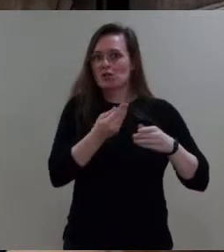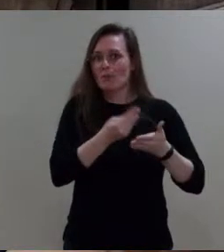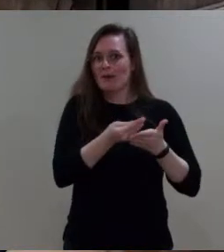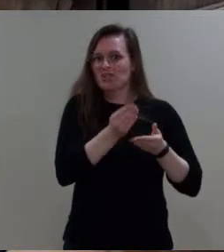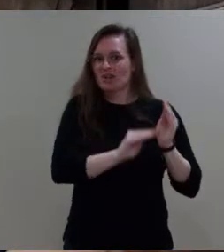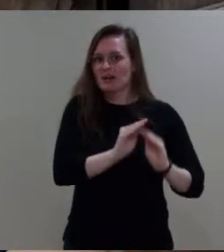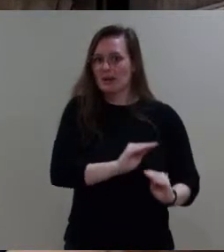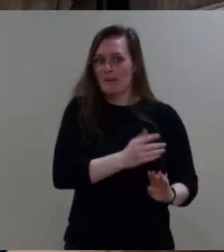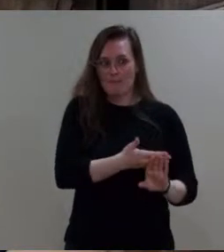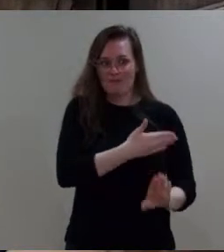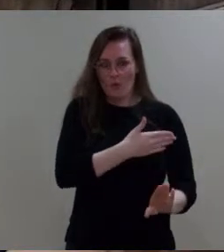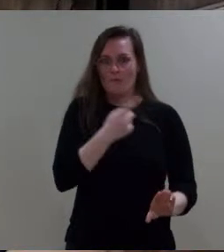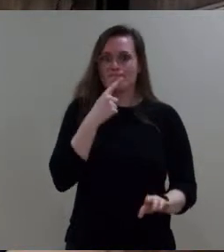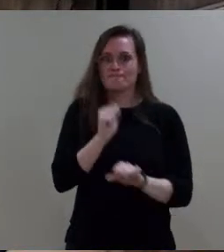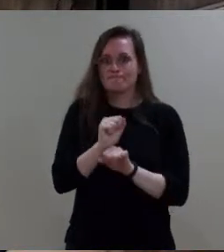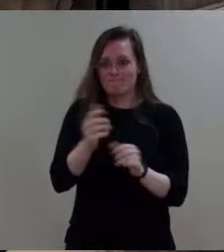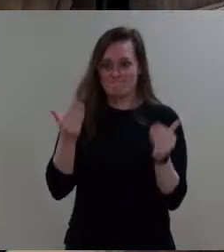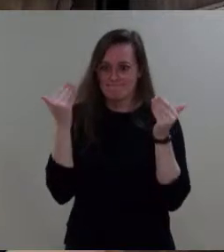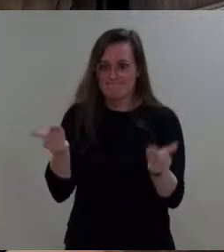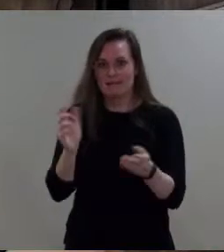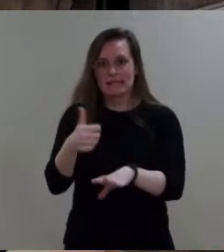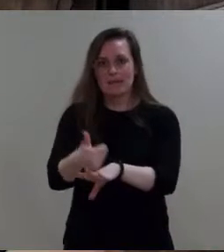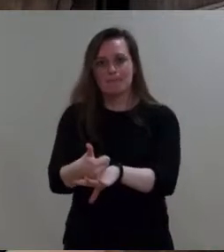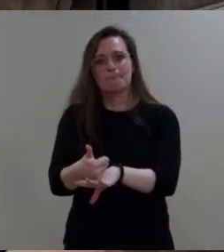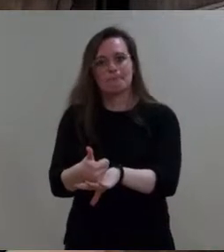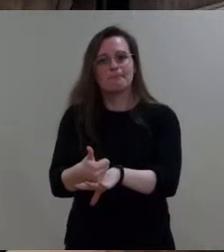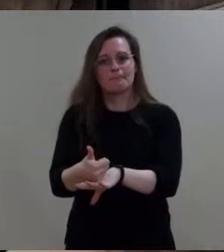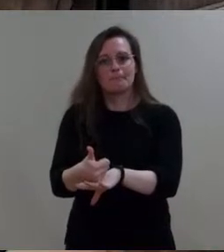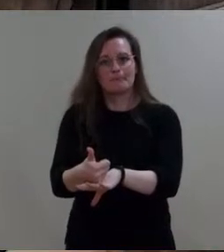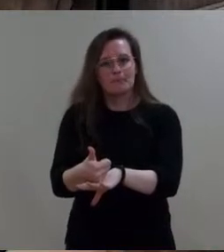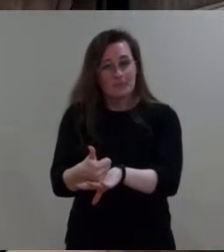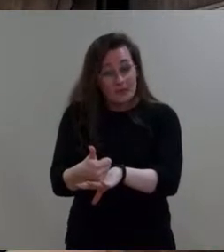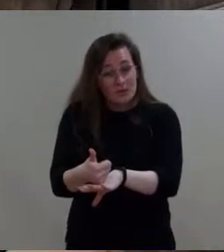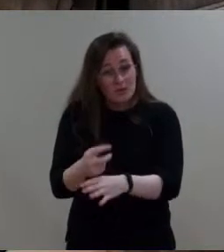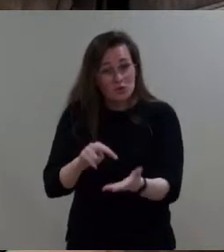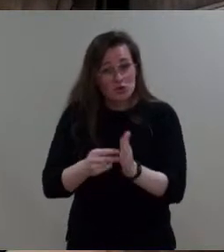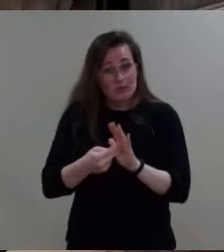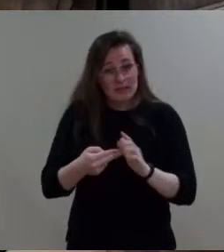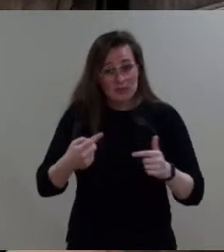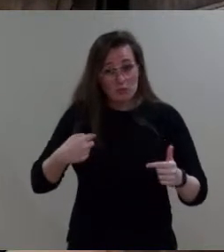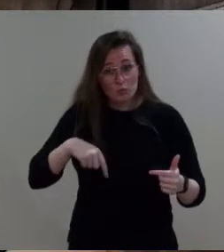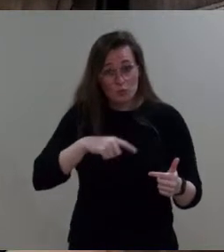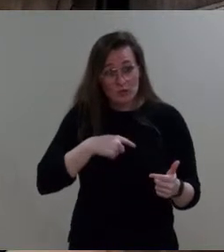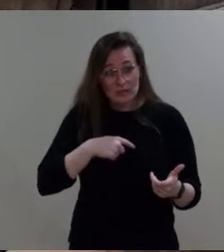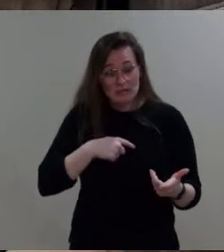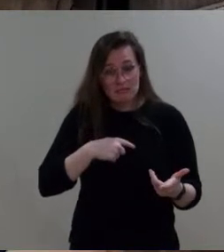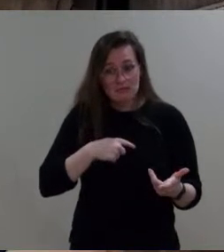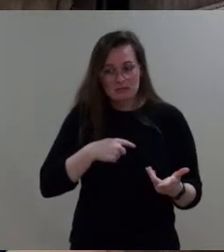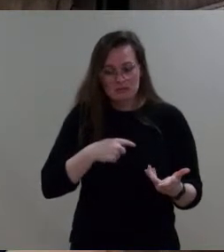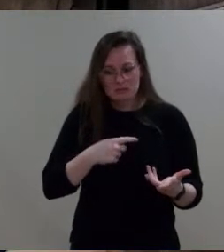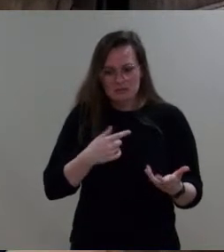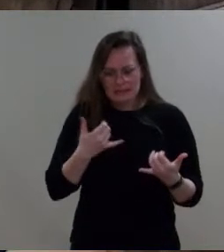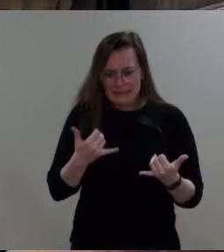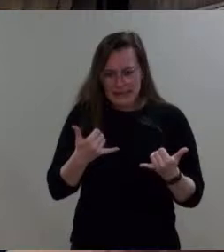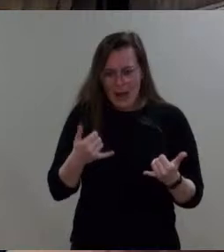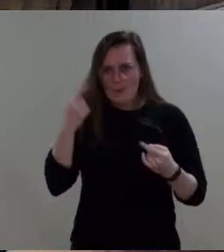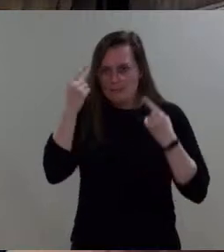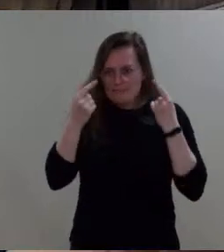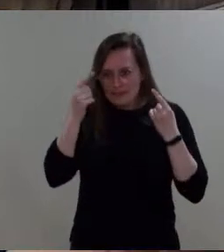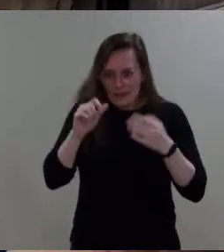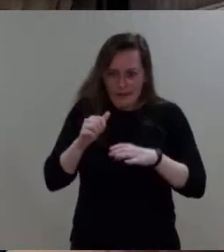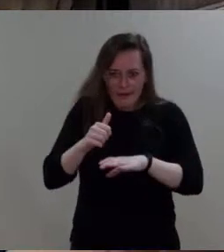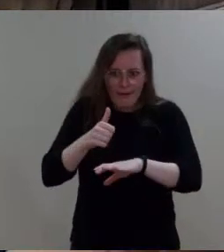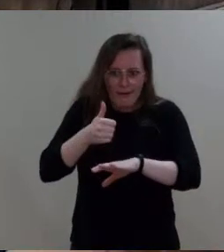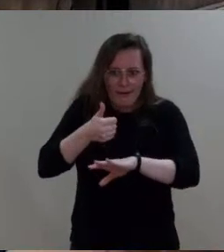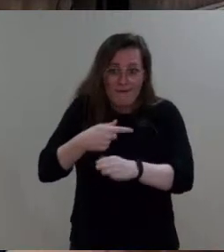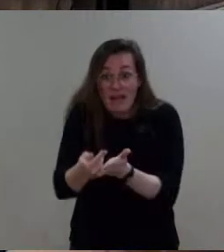or the horse before the cart. I'm just wondering is that what we're doing? Are we setting ourselves up for a fall? So that's almost